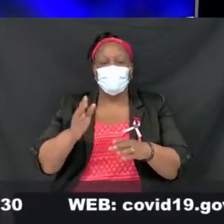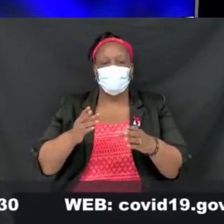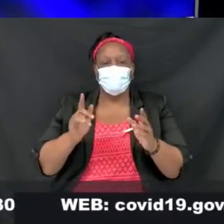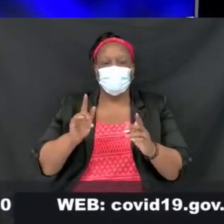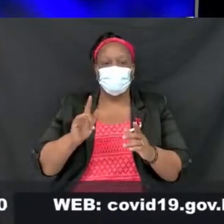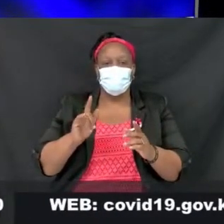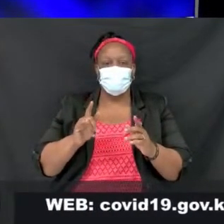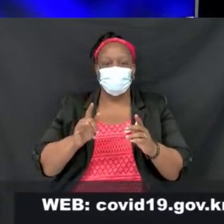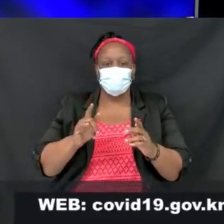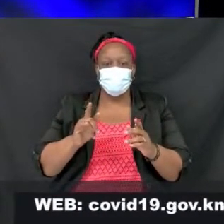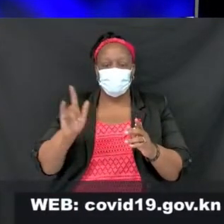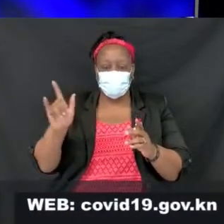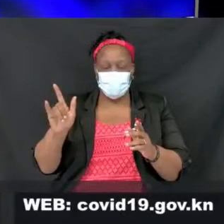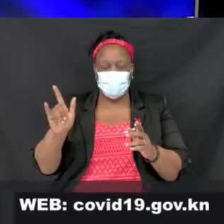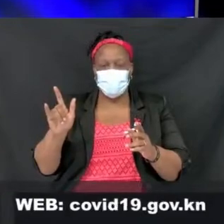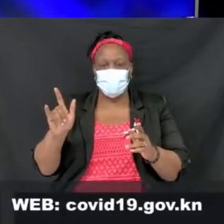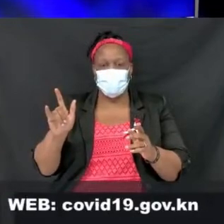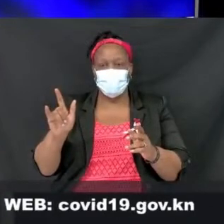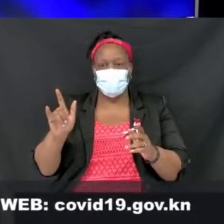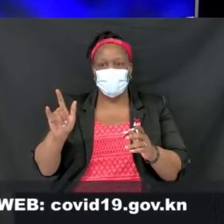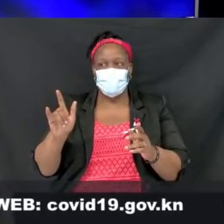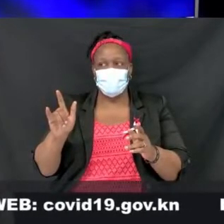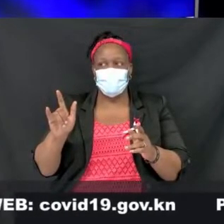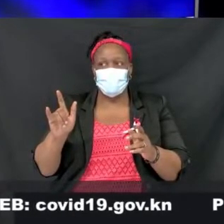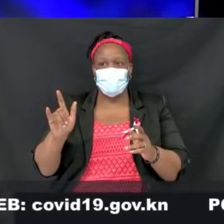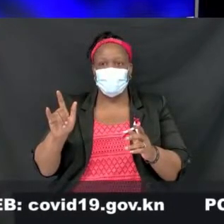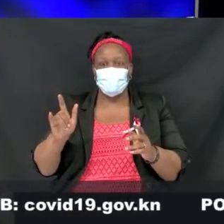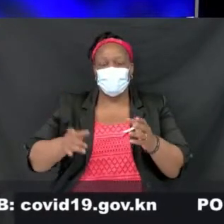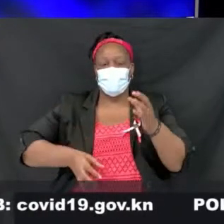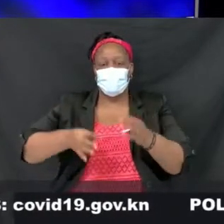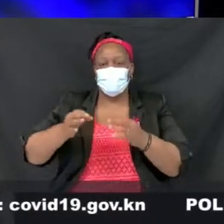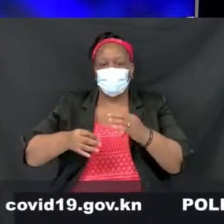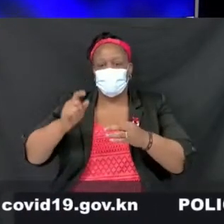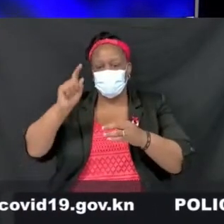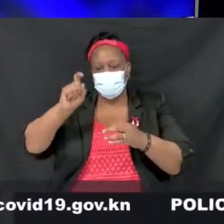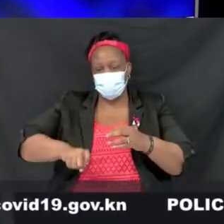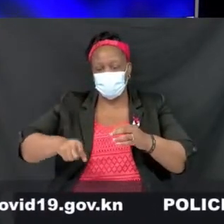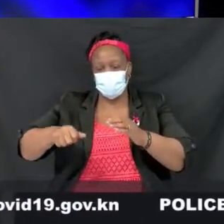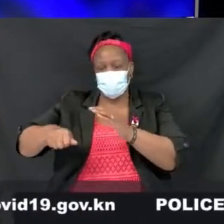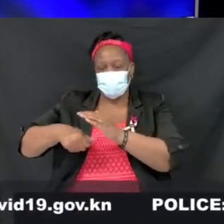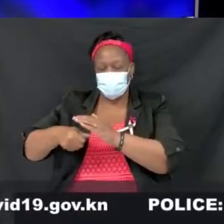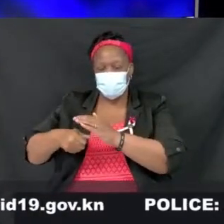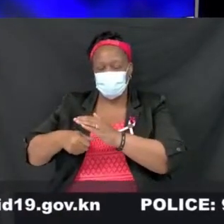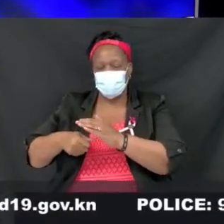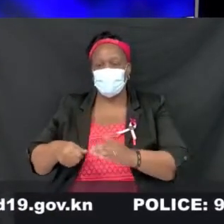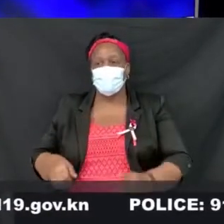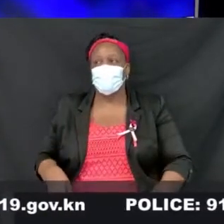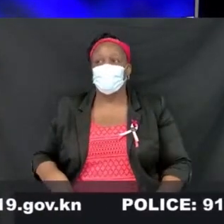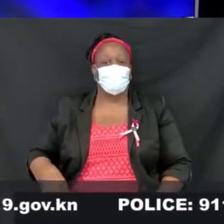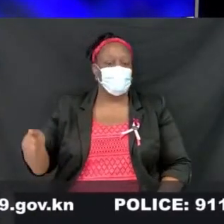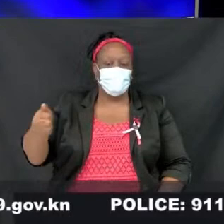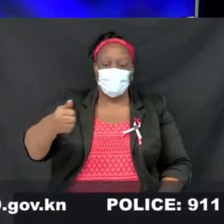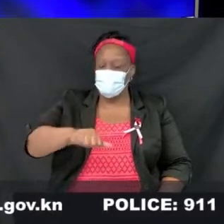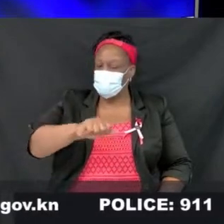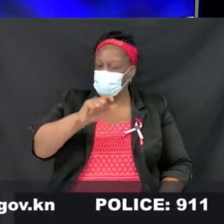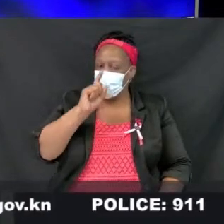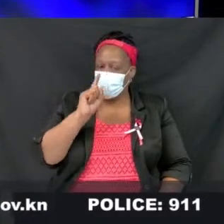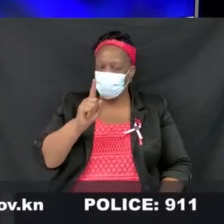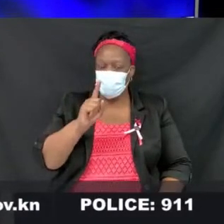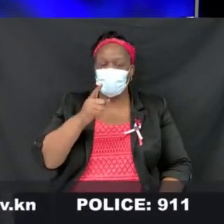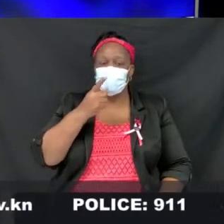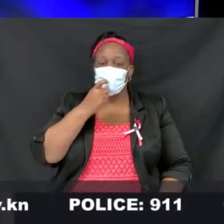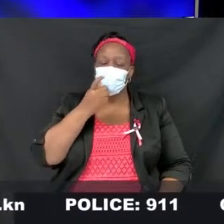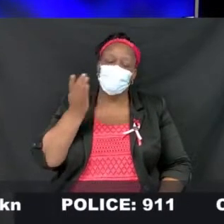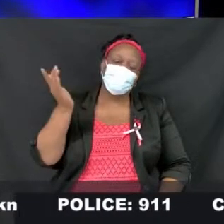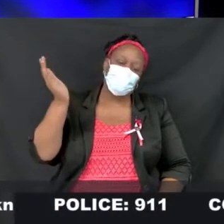So Williams, thank you for the question. And yes, local pilots, anyone that enters